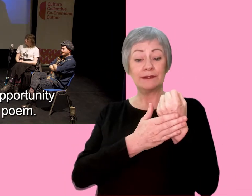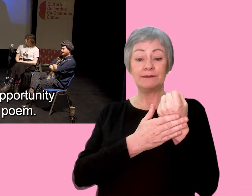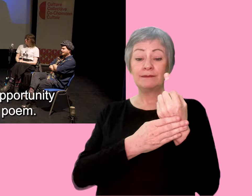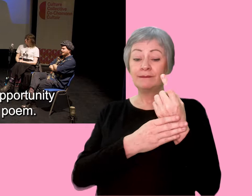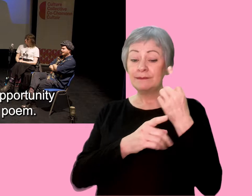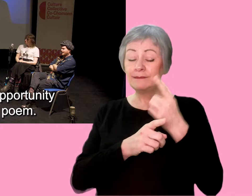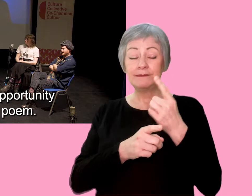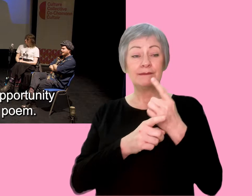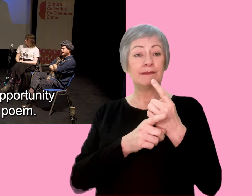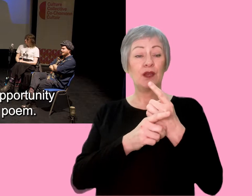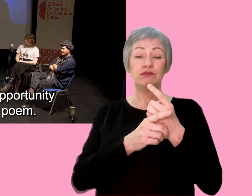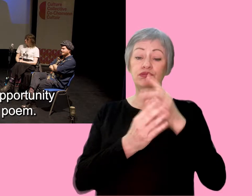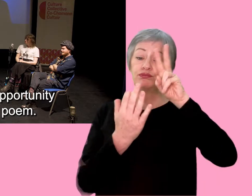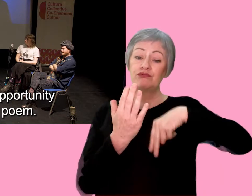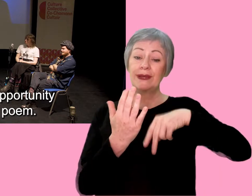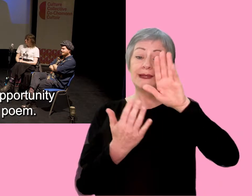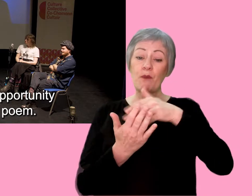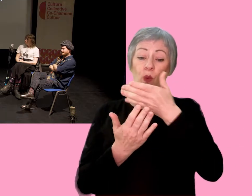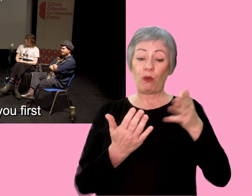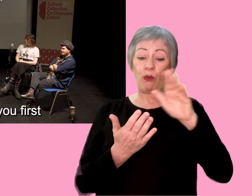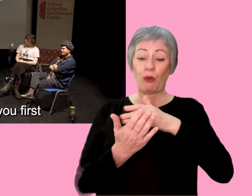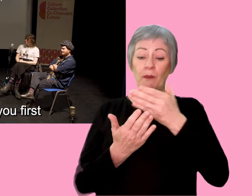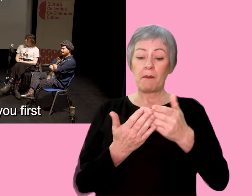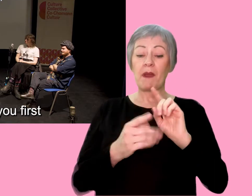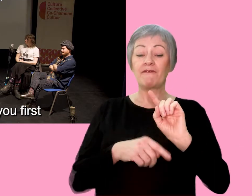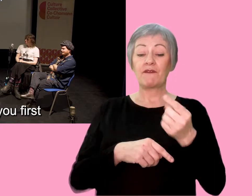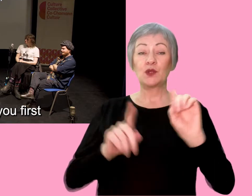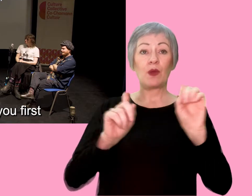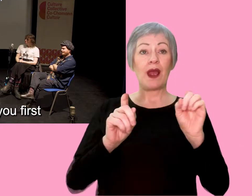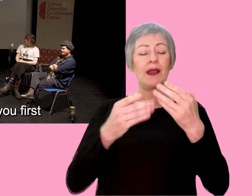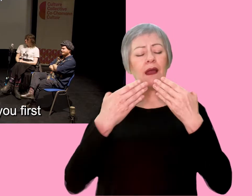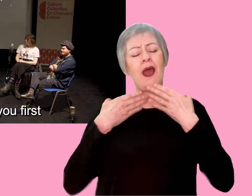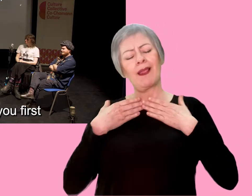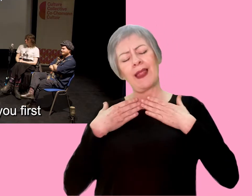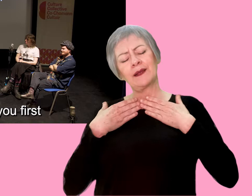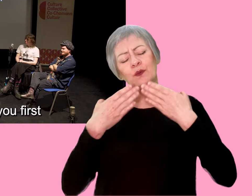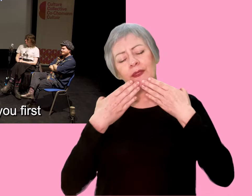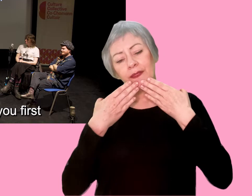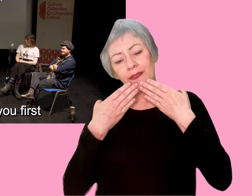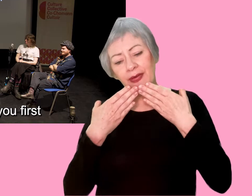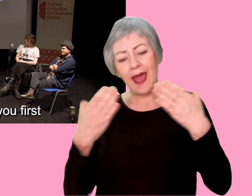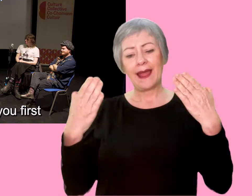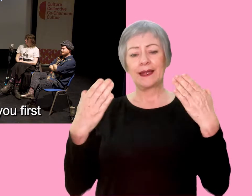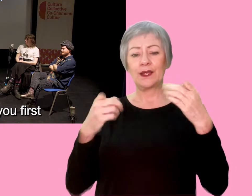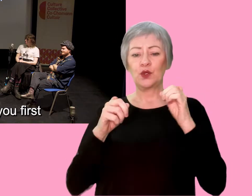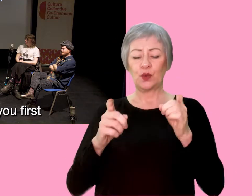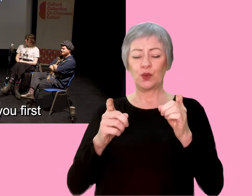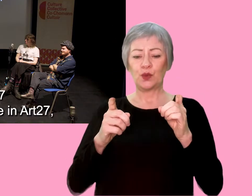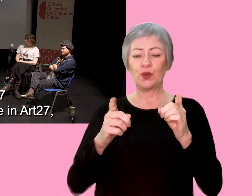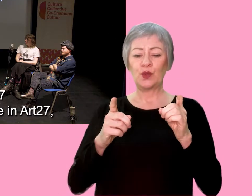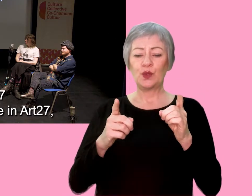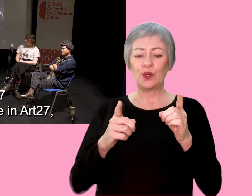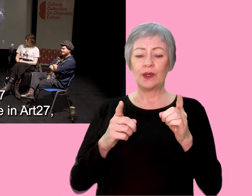to speak and read a poem. But first of all, I would like to thank you